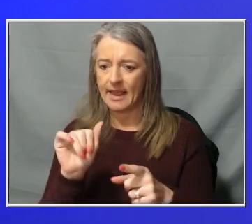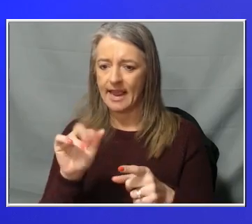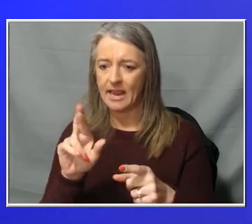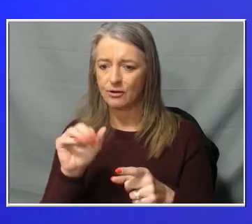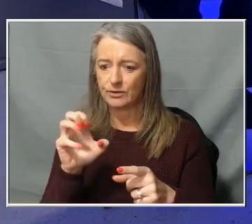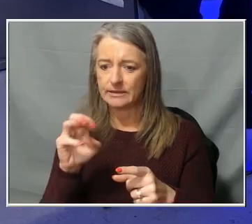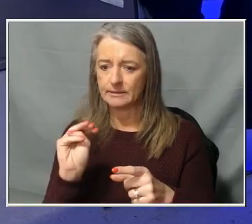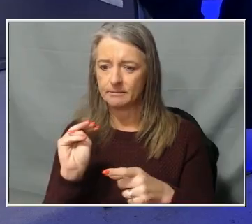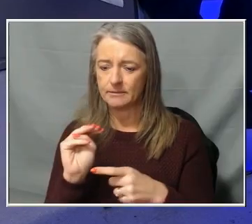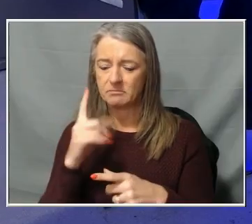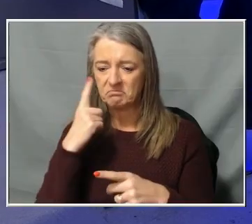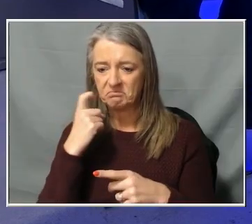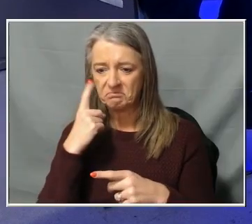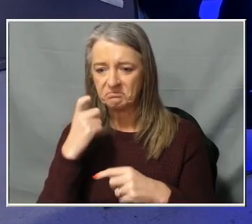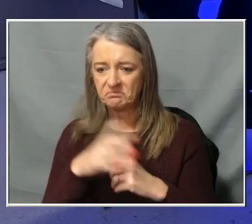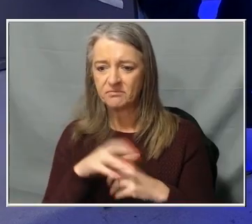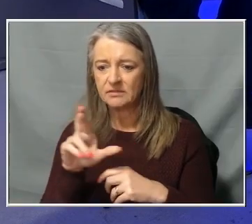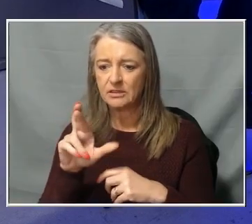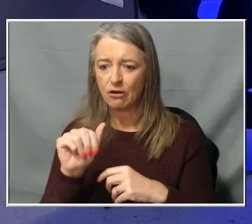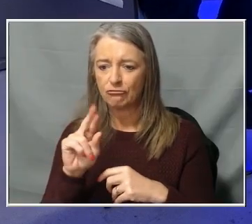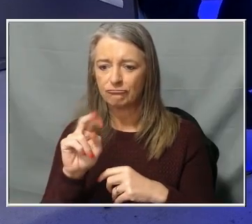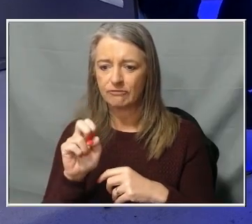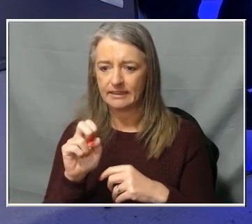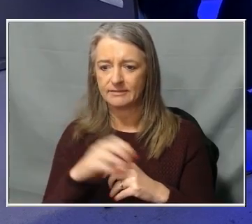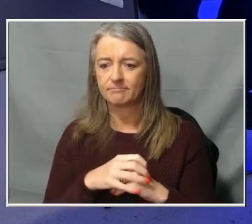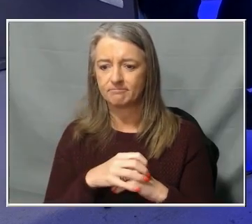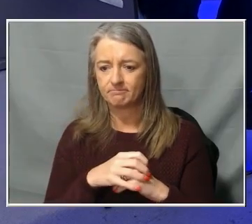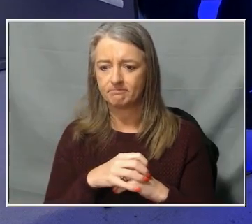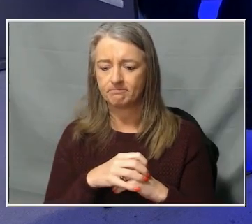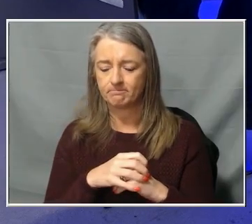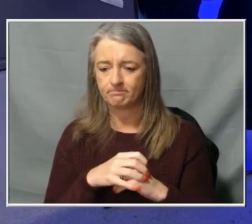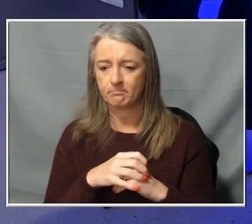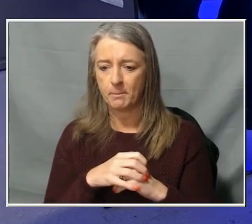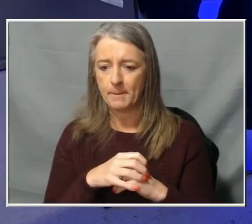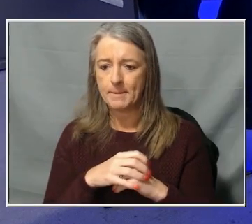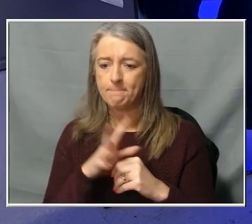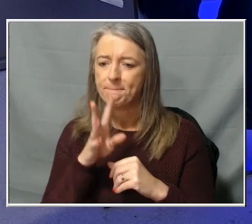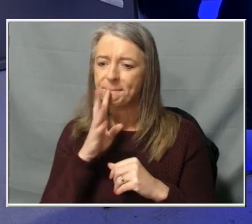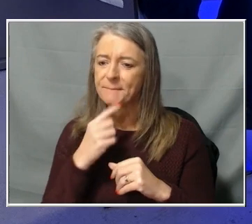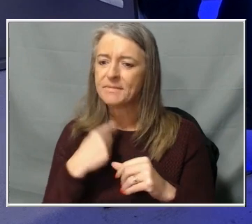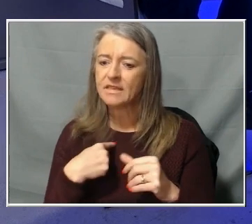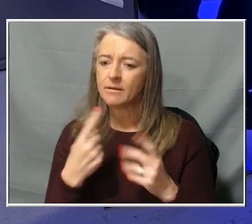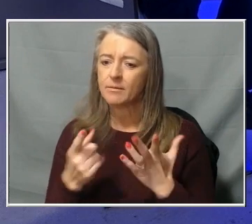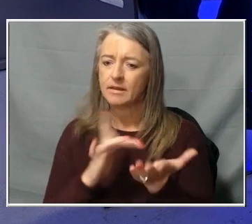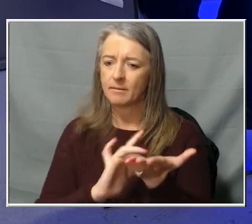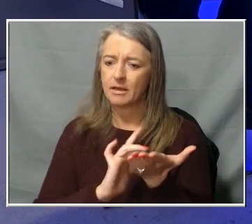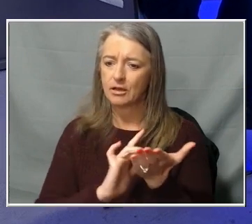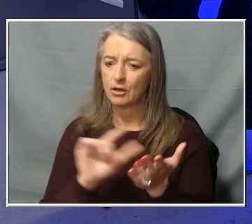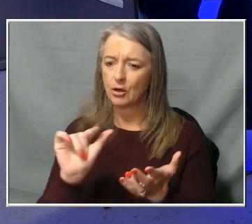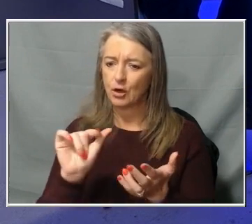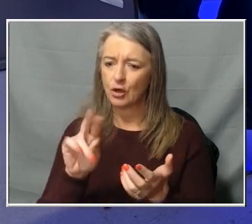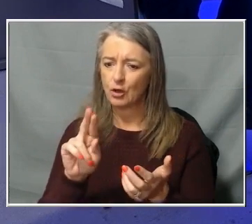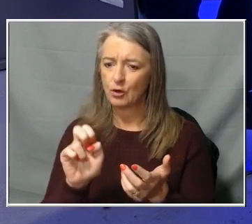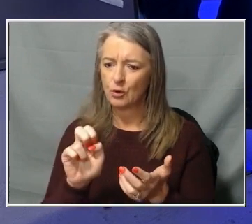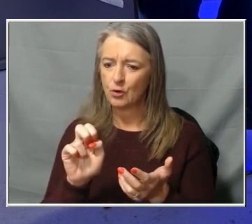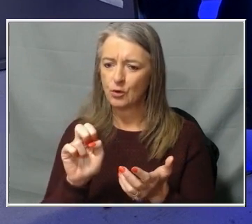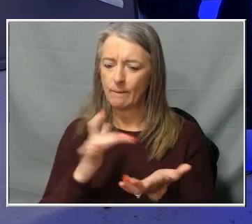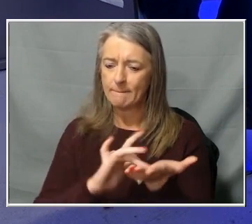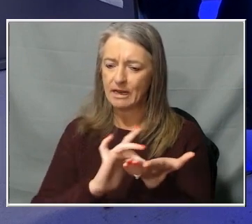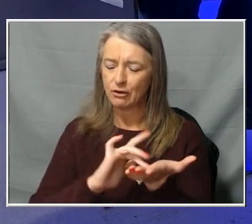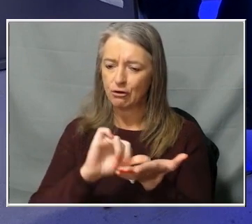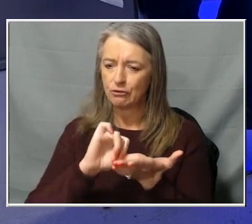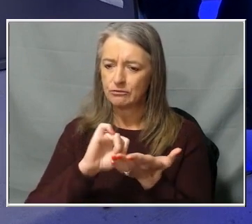So I'm suspicious. And rare. Oh, for sure. Very rare. So talk to us about this medical grade super glue. It's used pretty